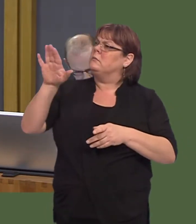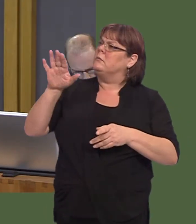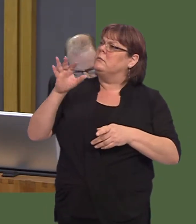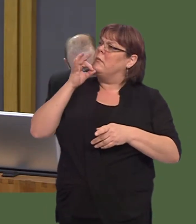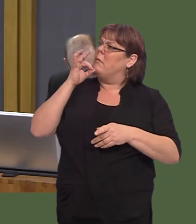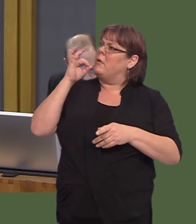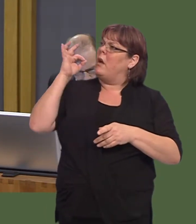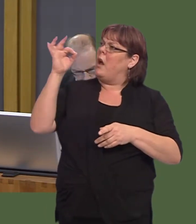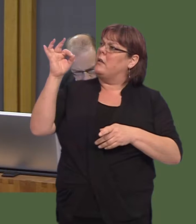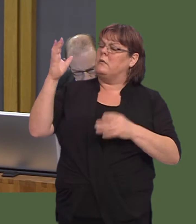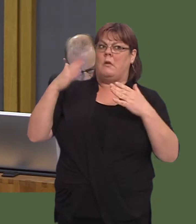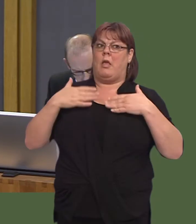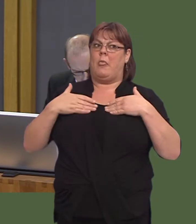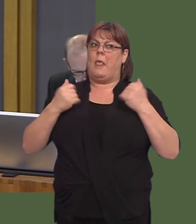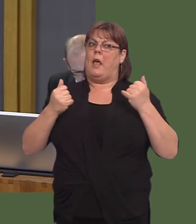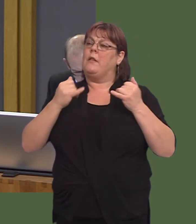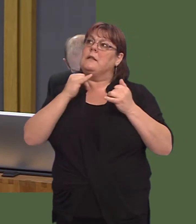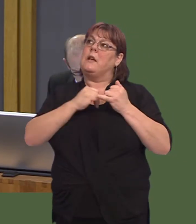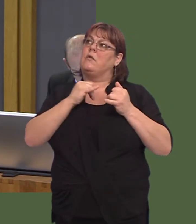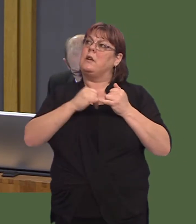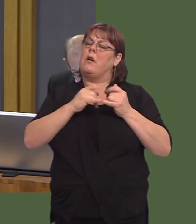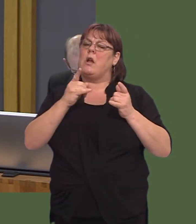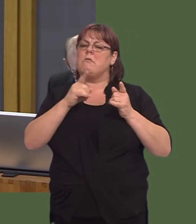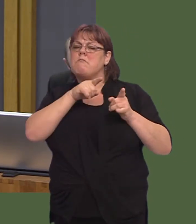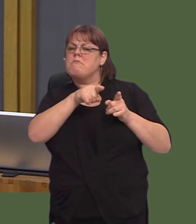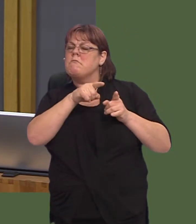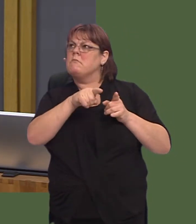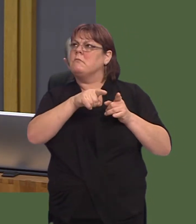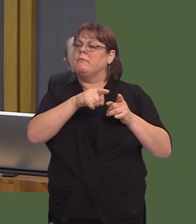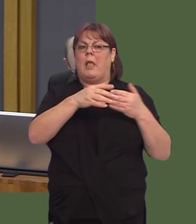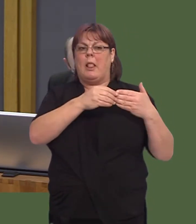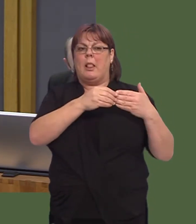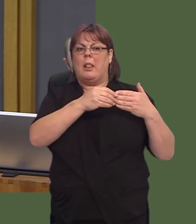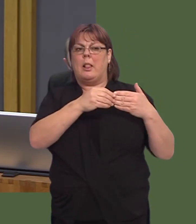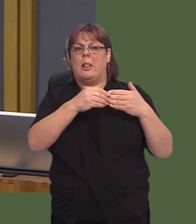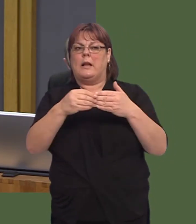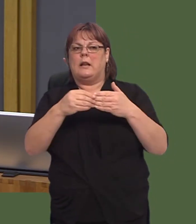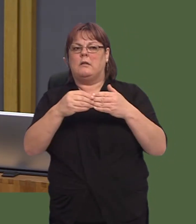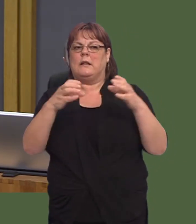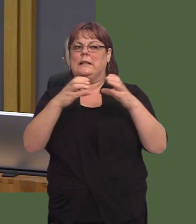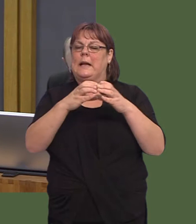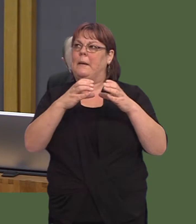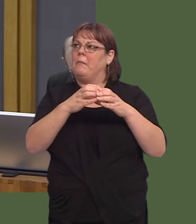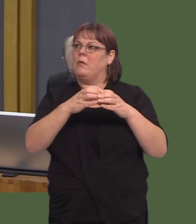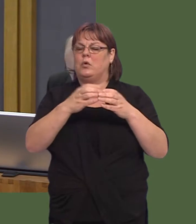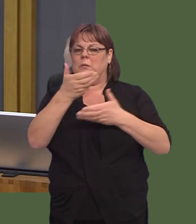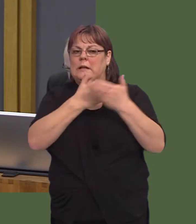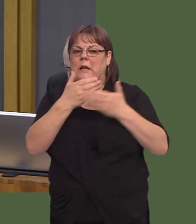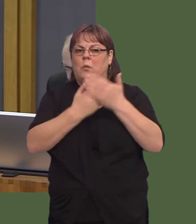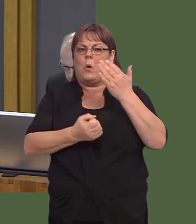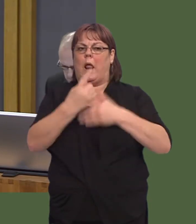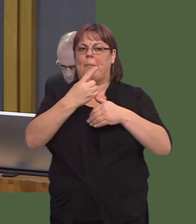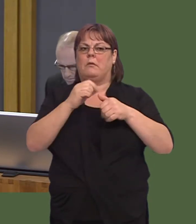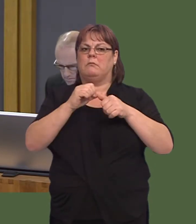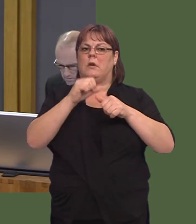you tell us what work the Health Secretary is doing in leading a team on Brexit? Because there is concern